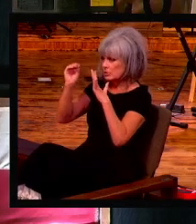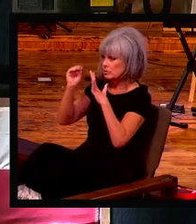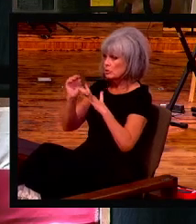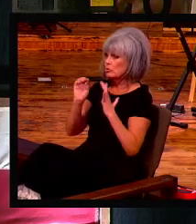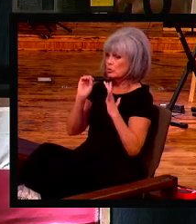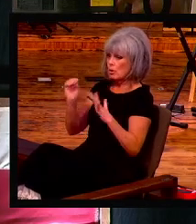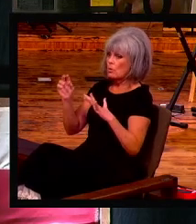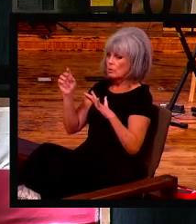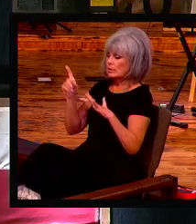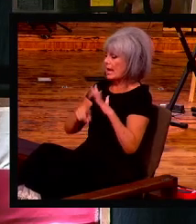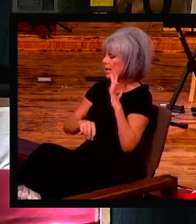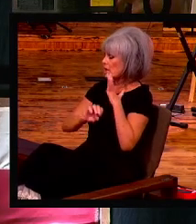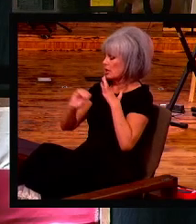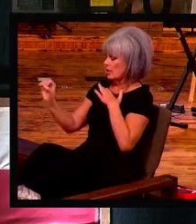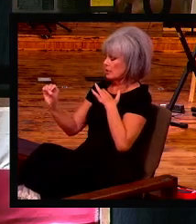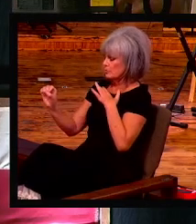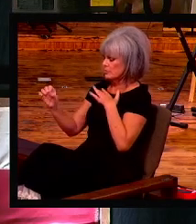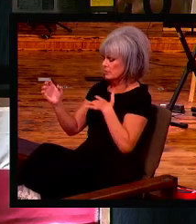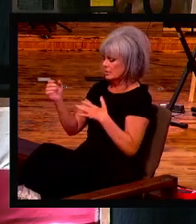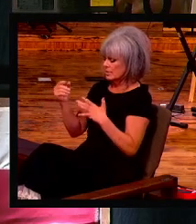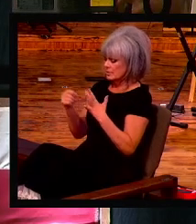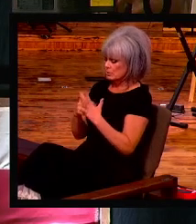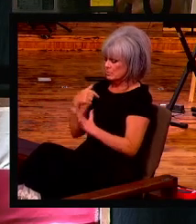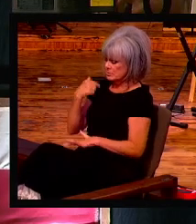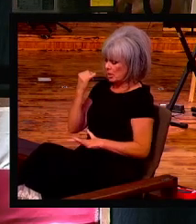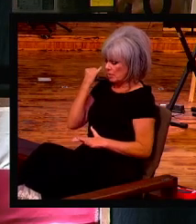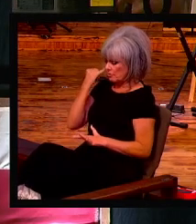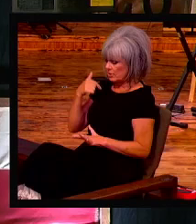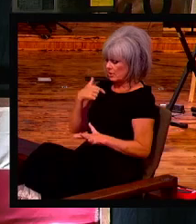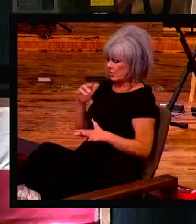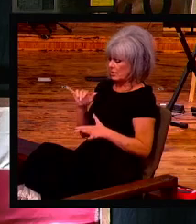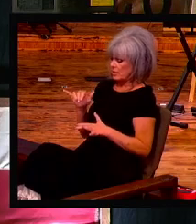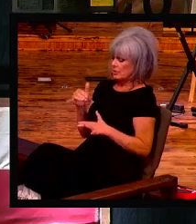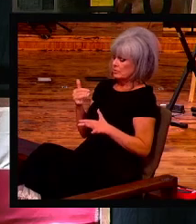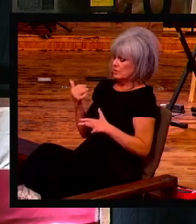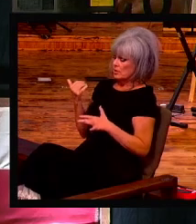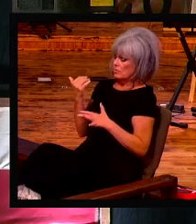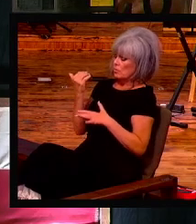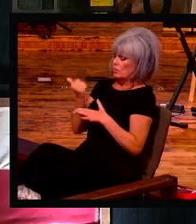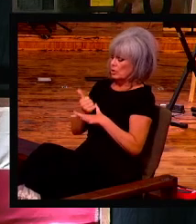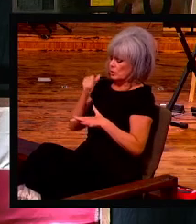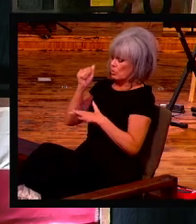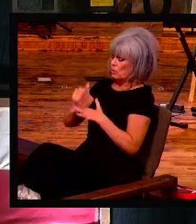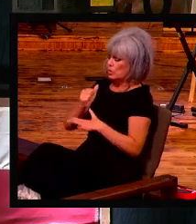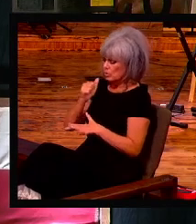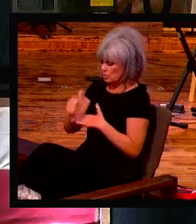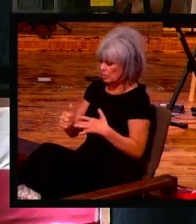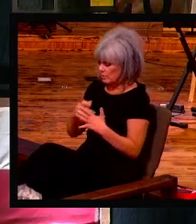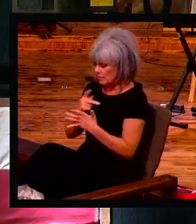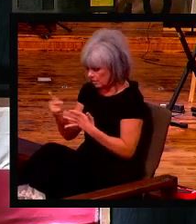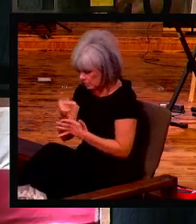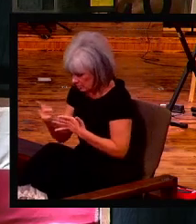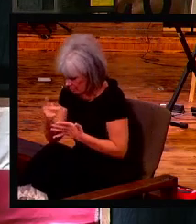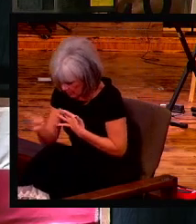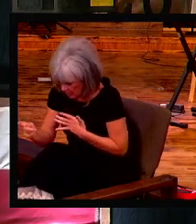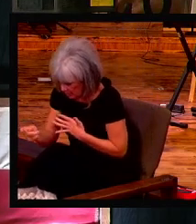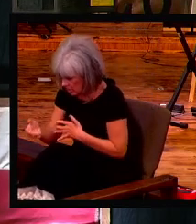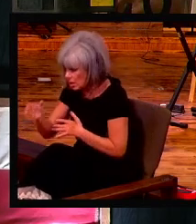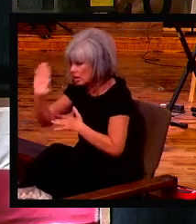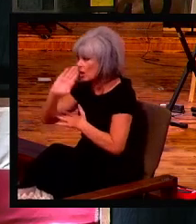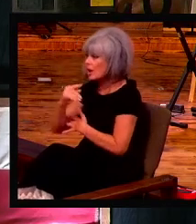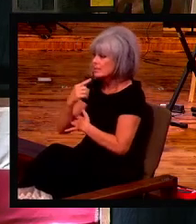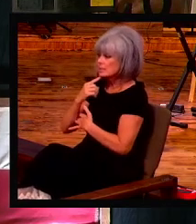Even when I felt like, God, I've worked for the last decade of my life to get here, and I just failed, God is like, son, I'm working out something